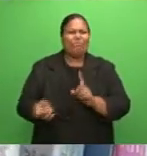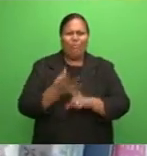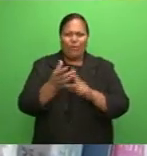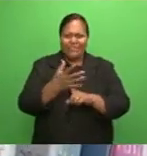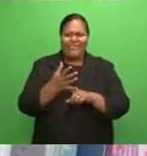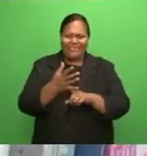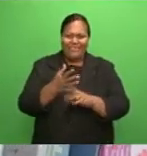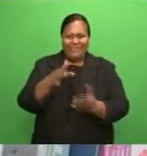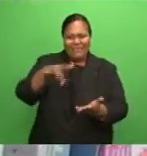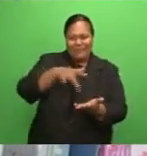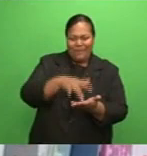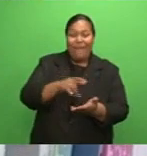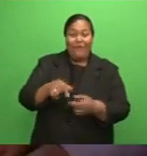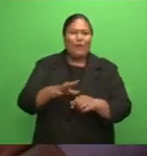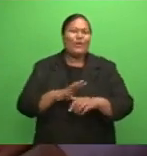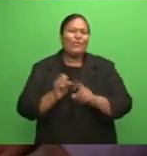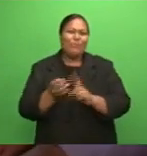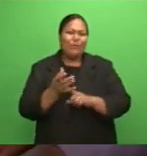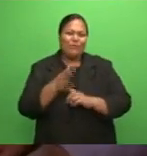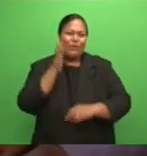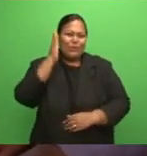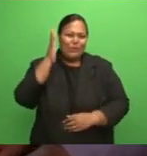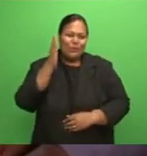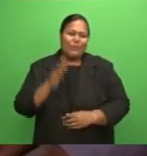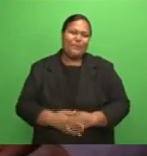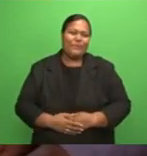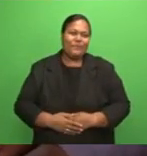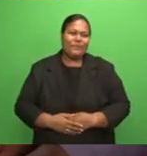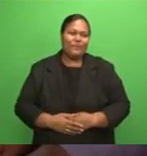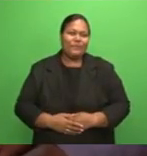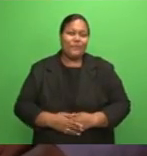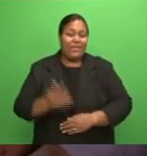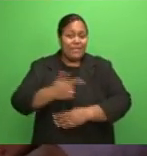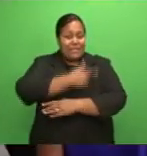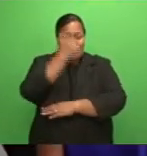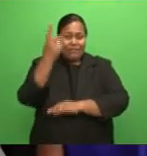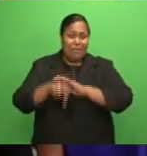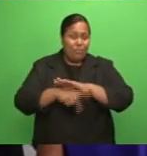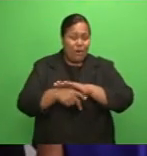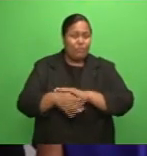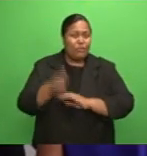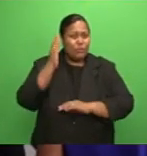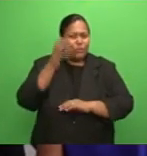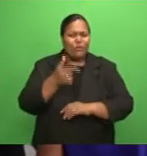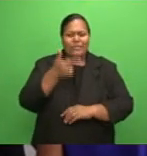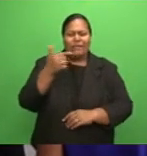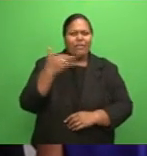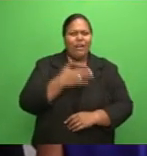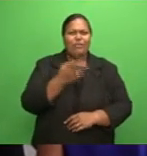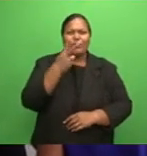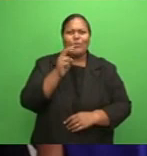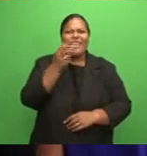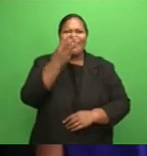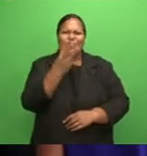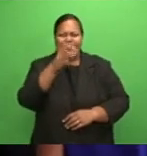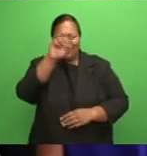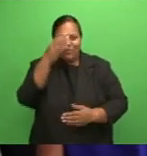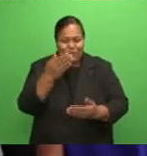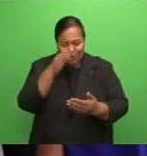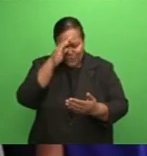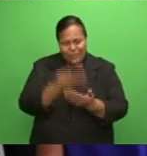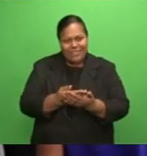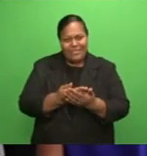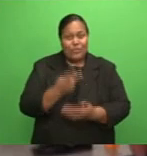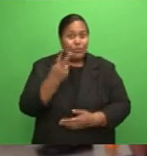greatly benefit the students here. The SDA Primary School has 723 students, where